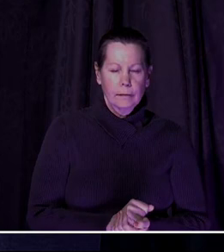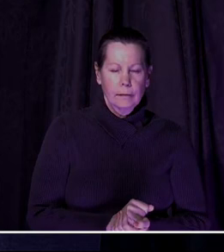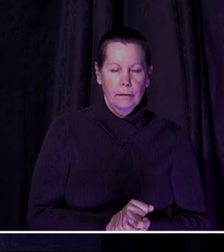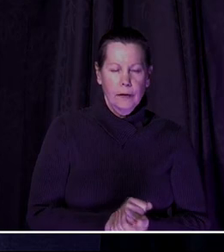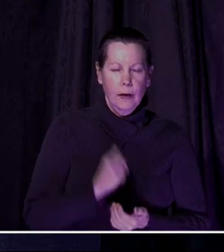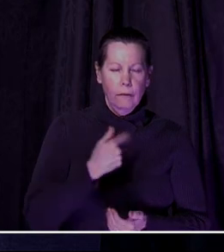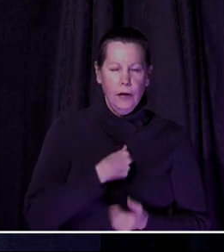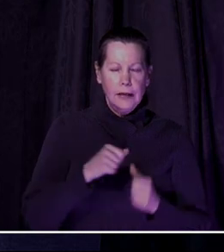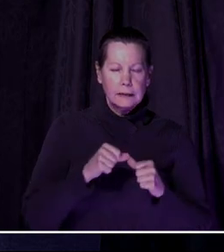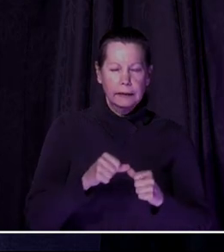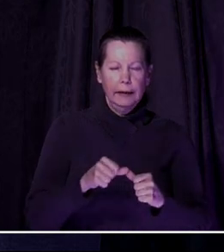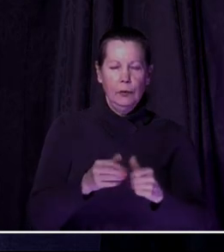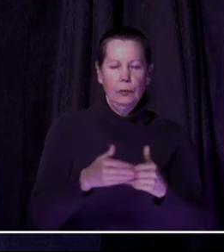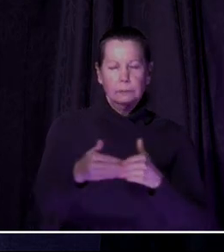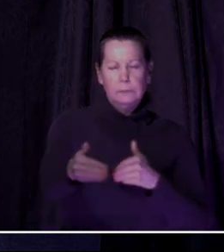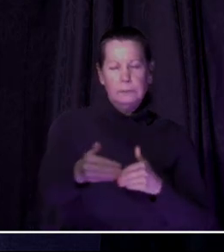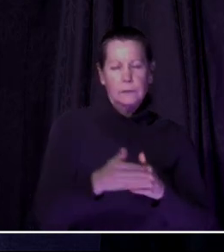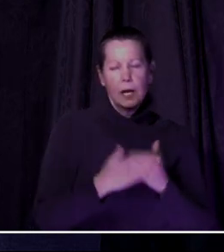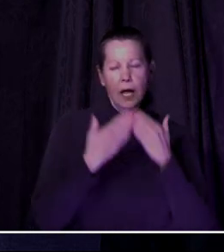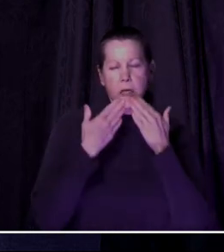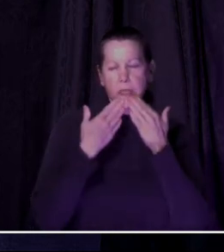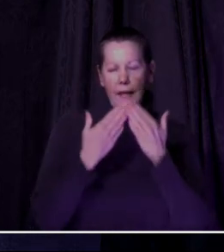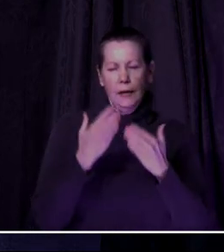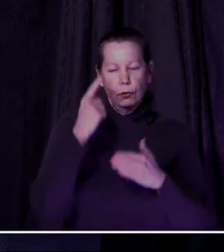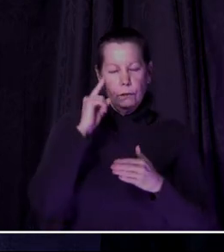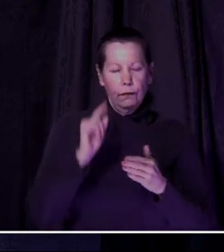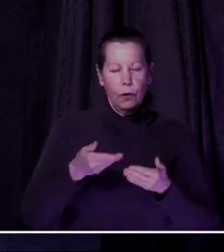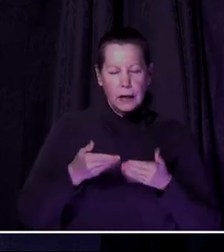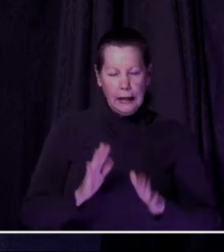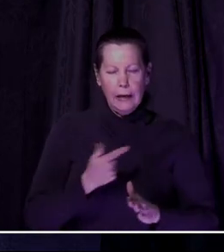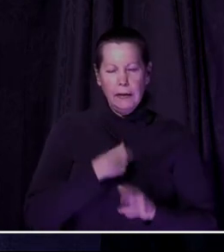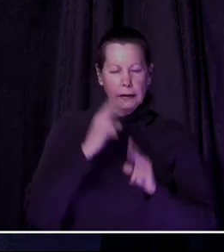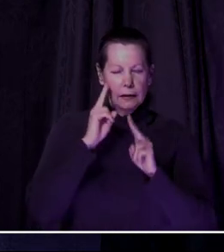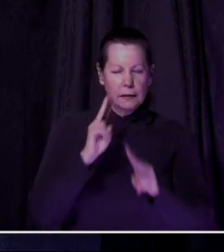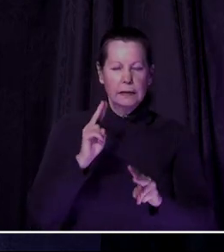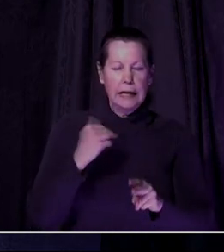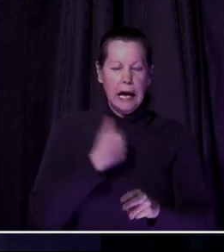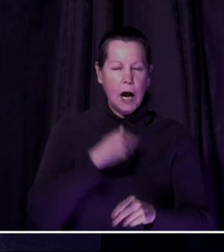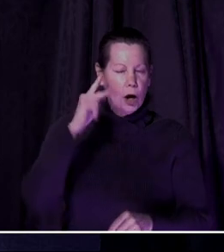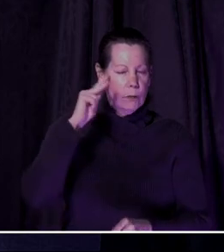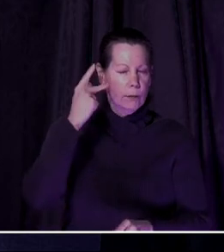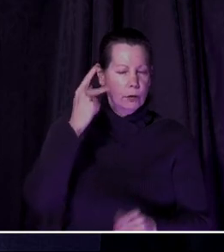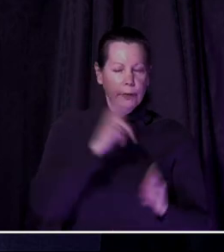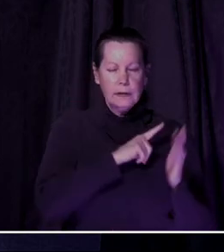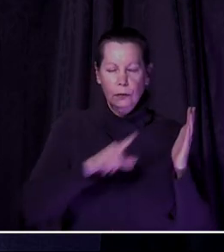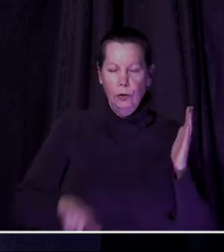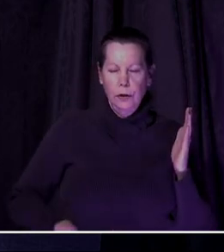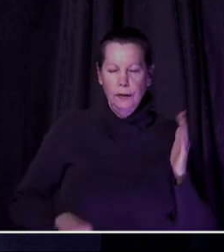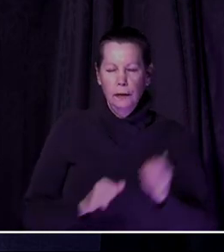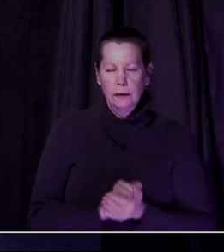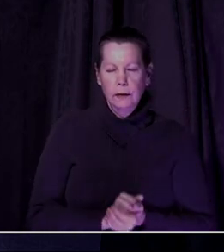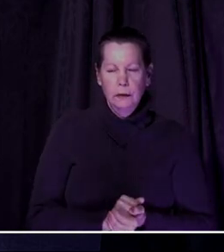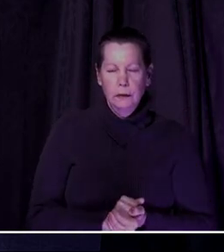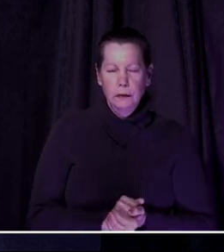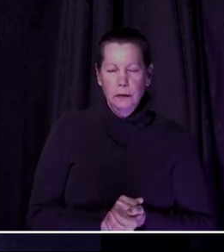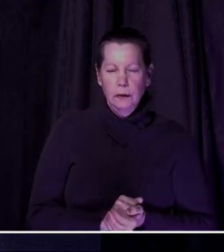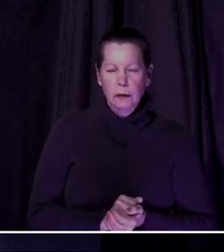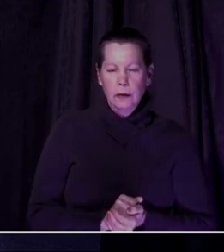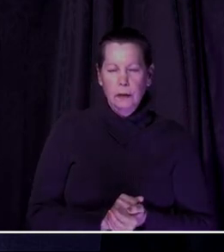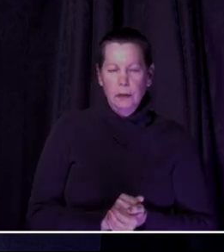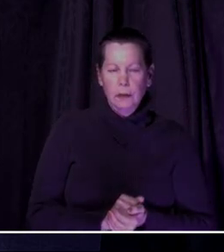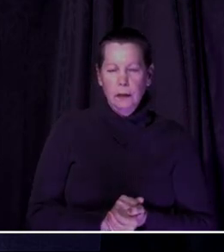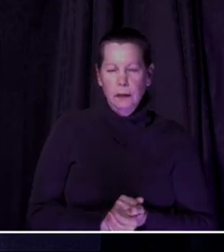for us to keep going. Thank you for allowing us to see our purpose, Lord. No matter the things that